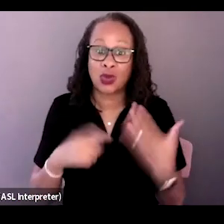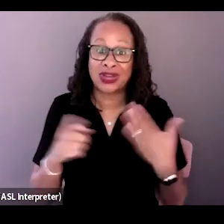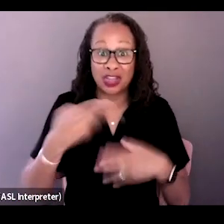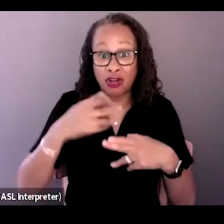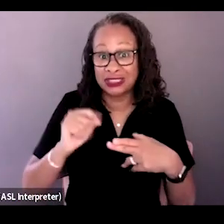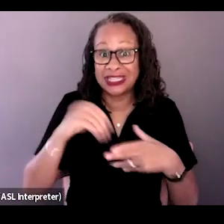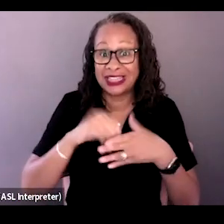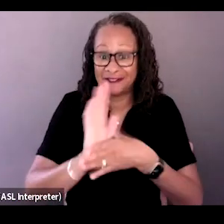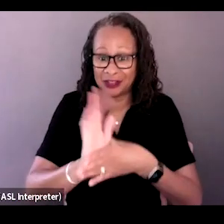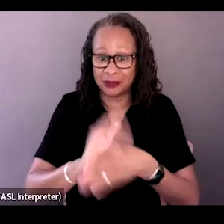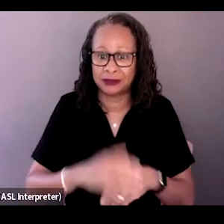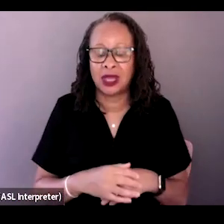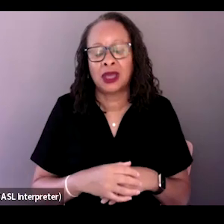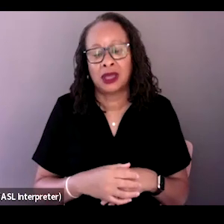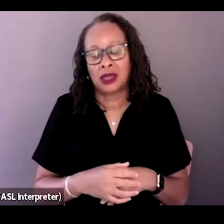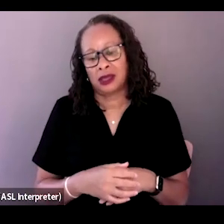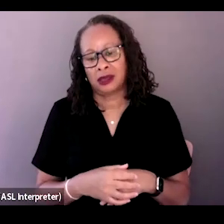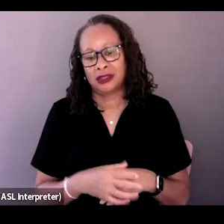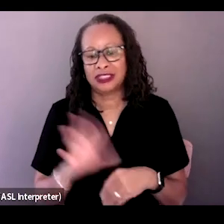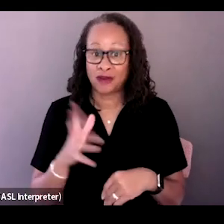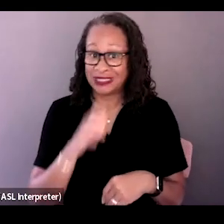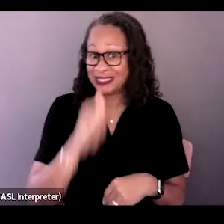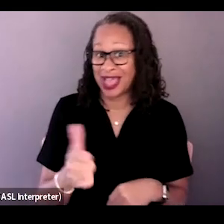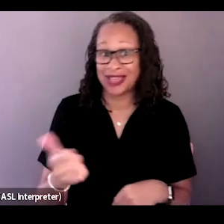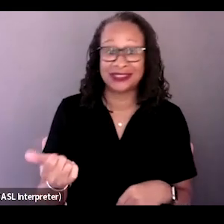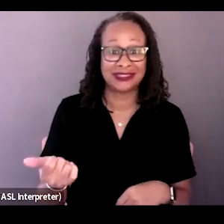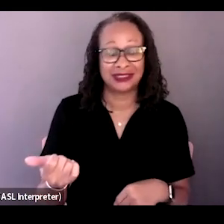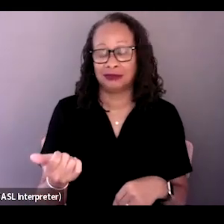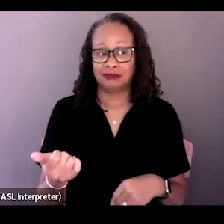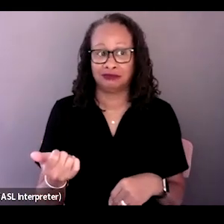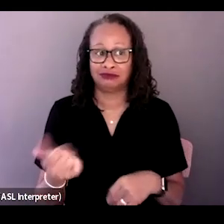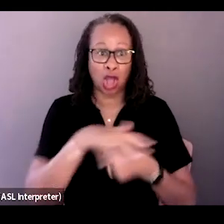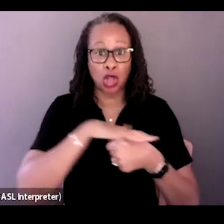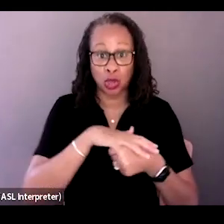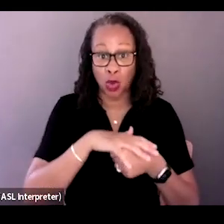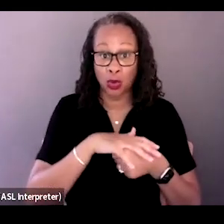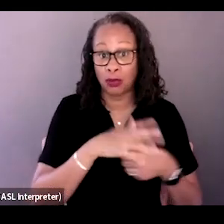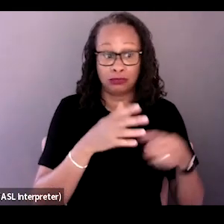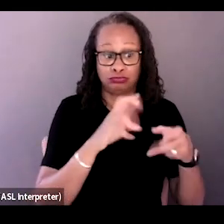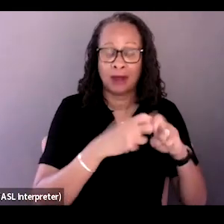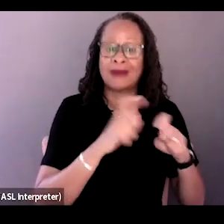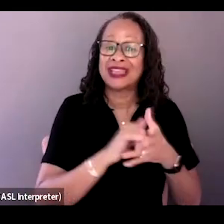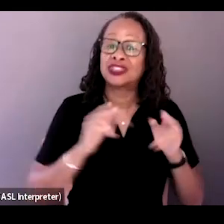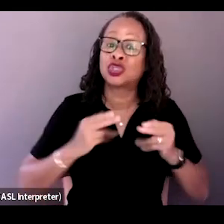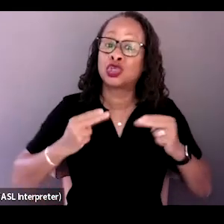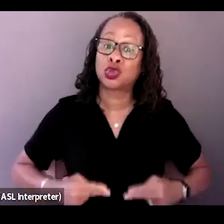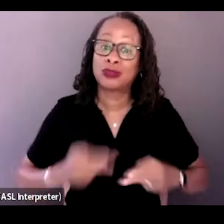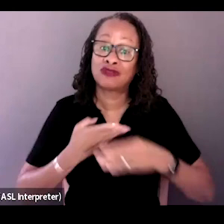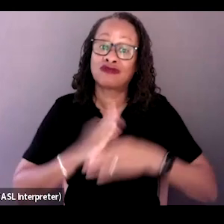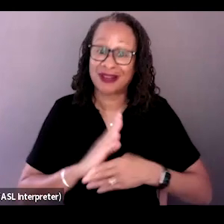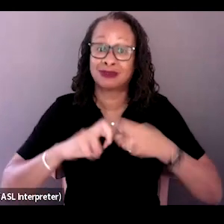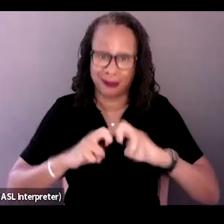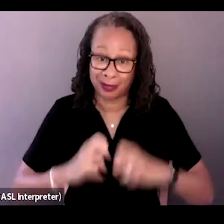in the film itself, is that it's sort of, it's not a sort of a local problem, it's a human rights problem. And so